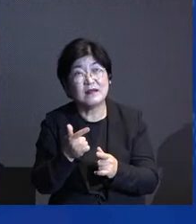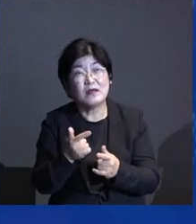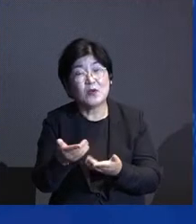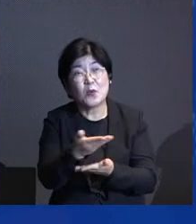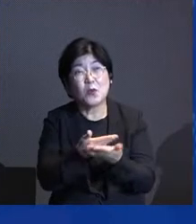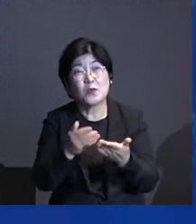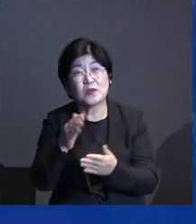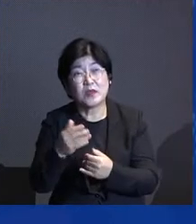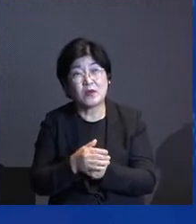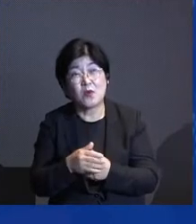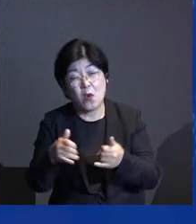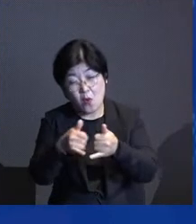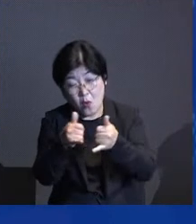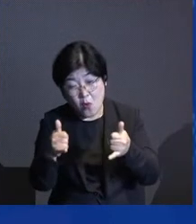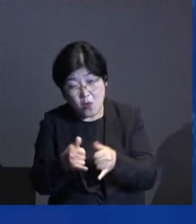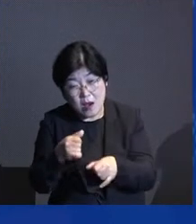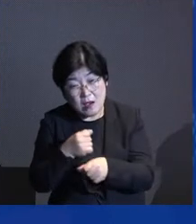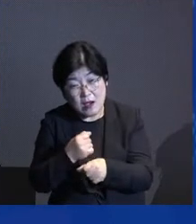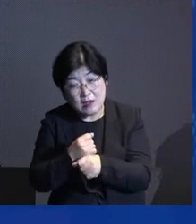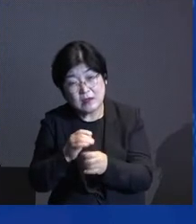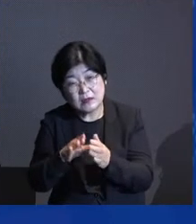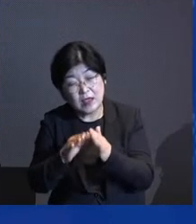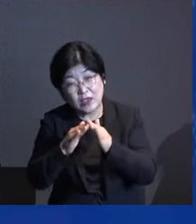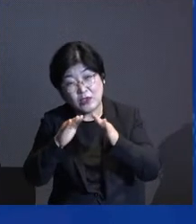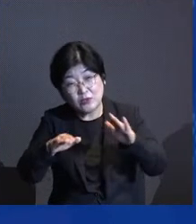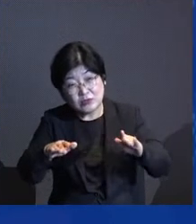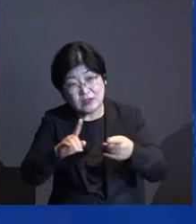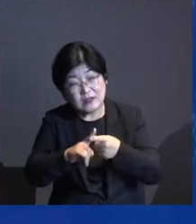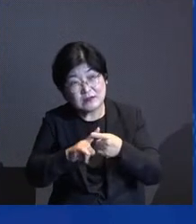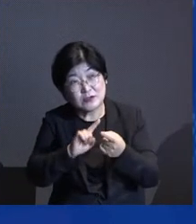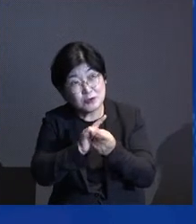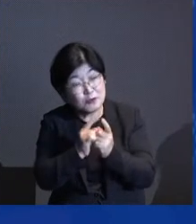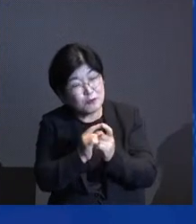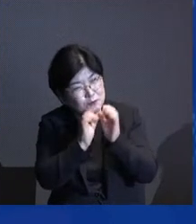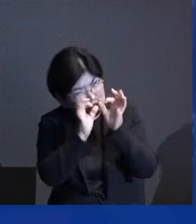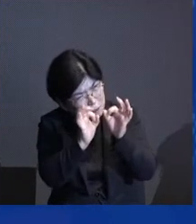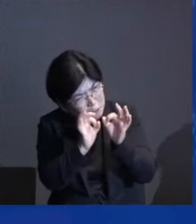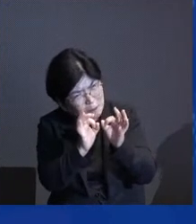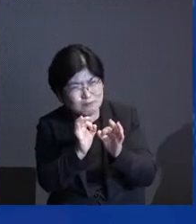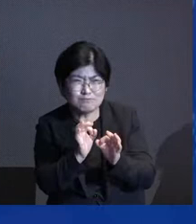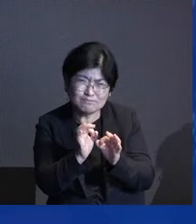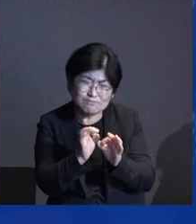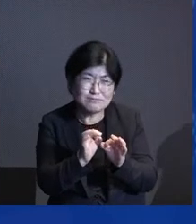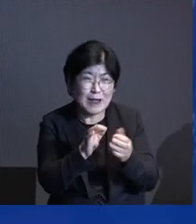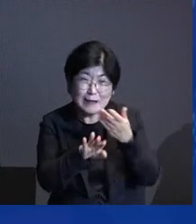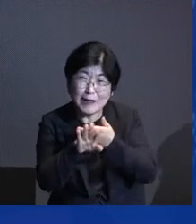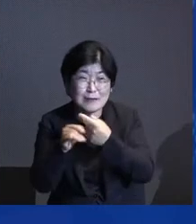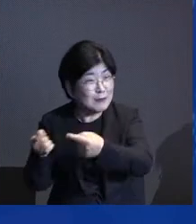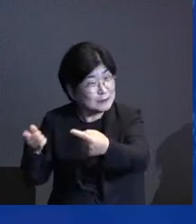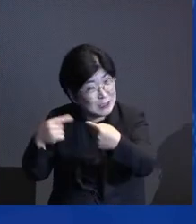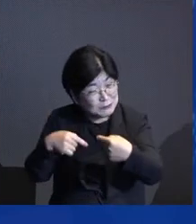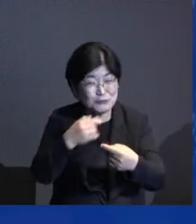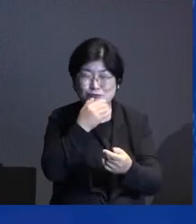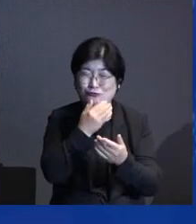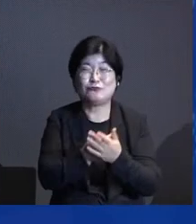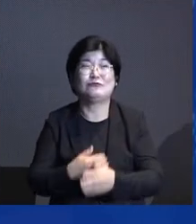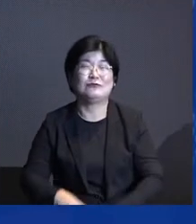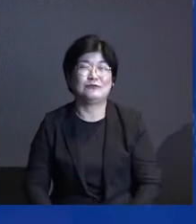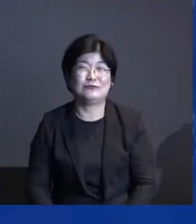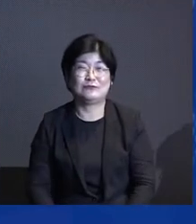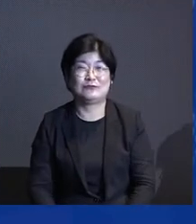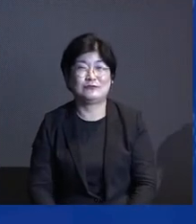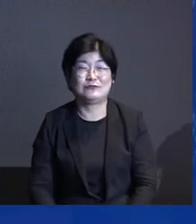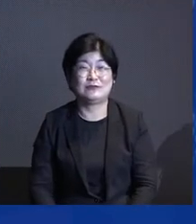older people learn and support each other. So these are all things that we were